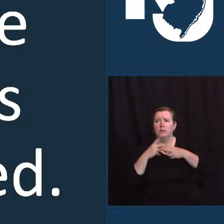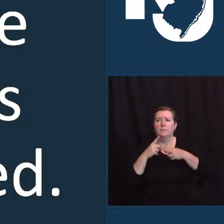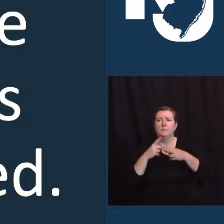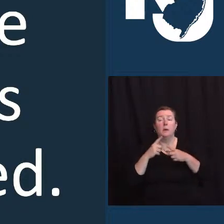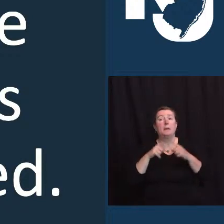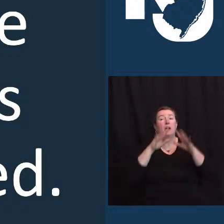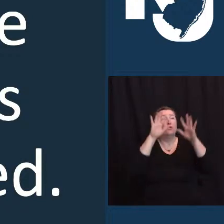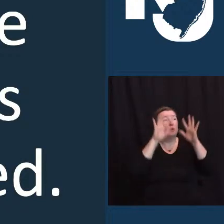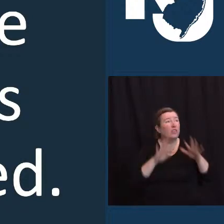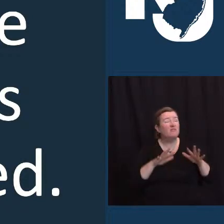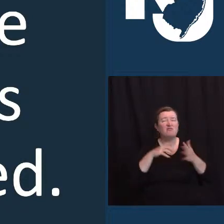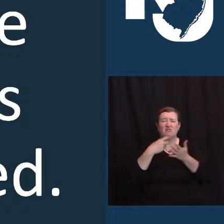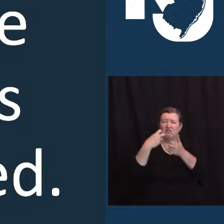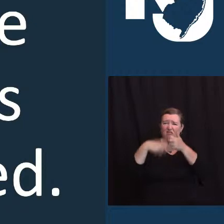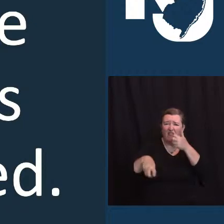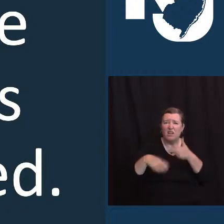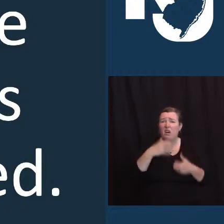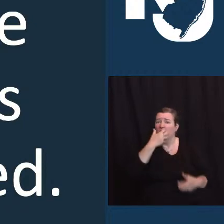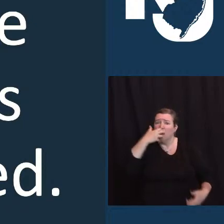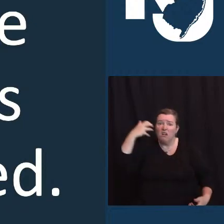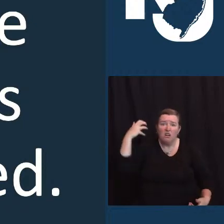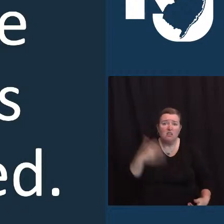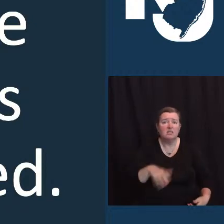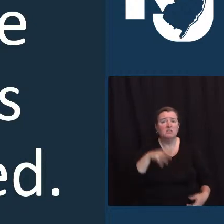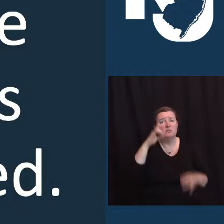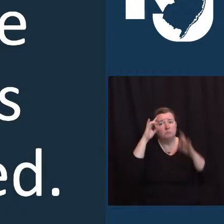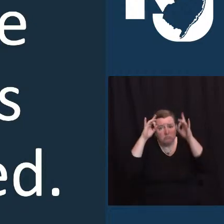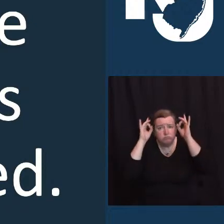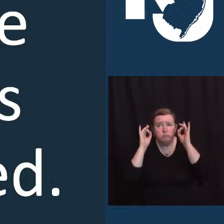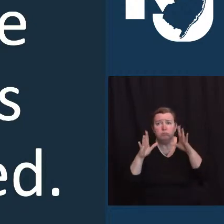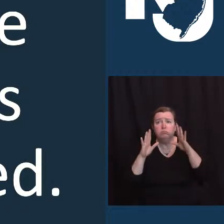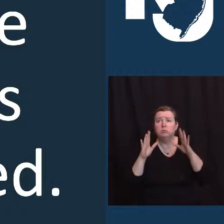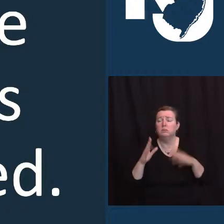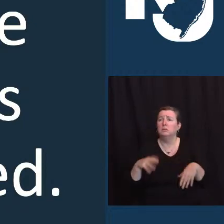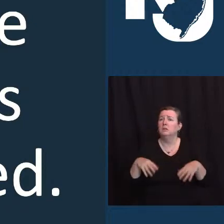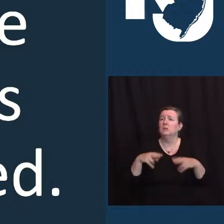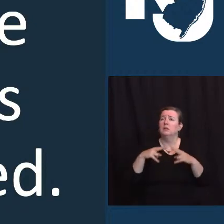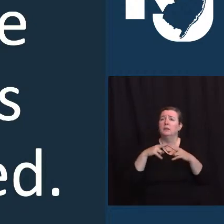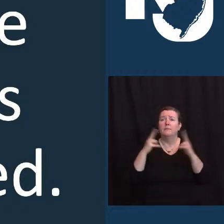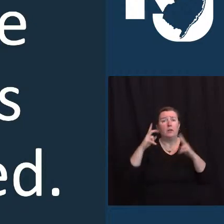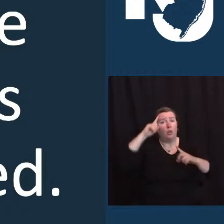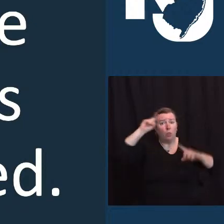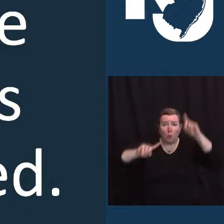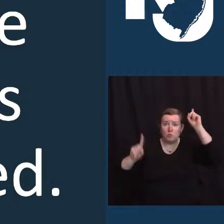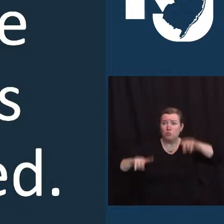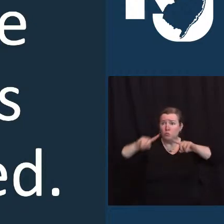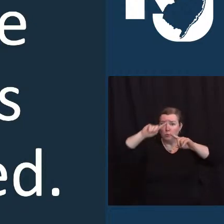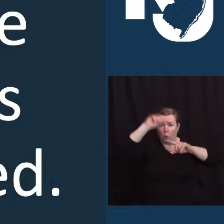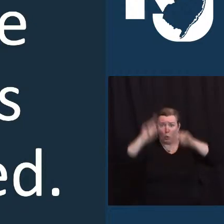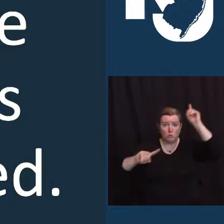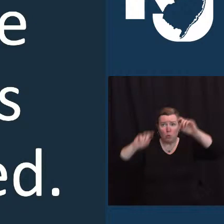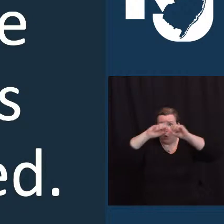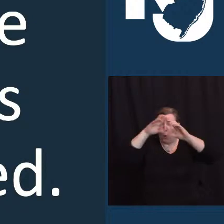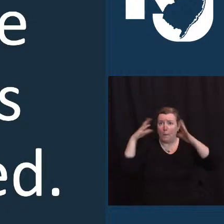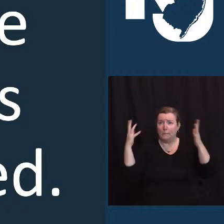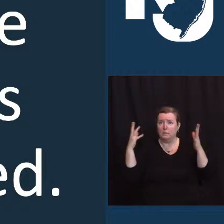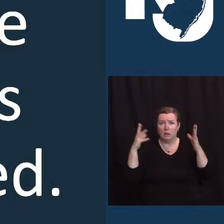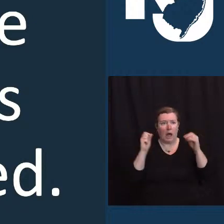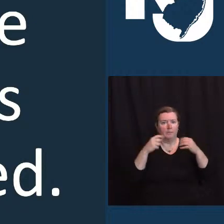heck, incredibly tough thunderstorms, power outages related to